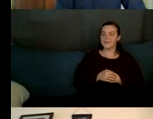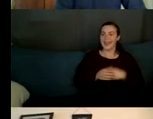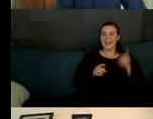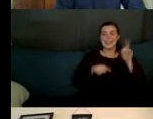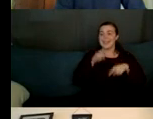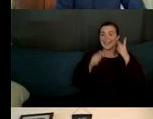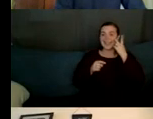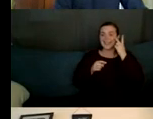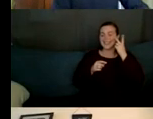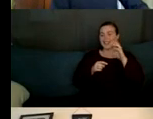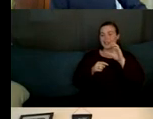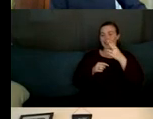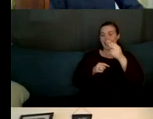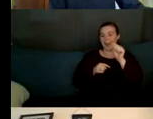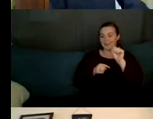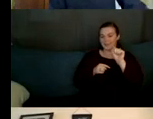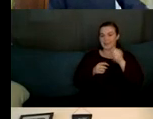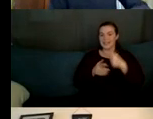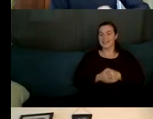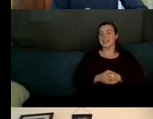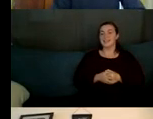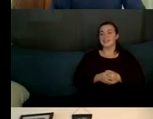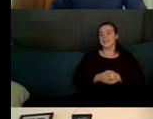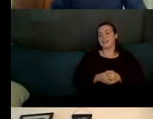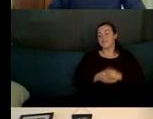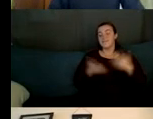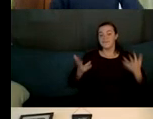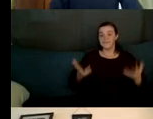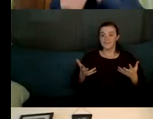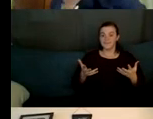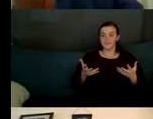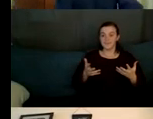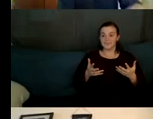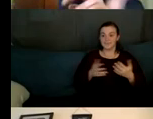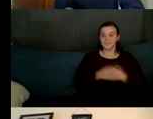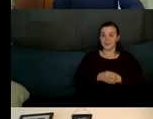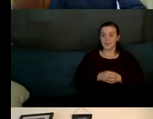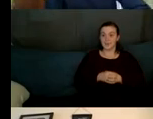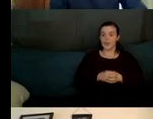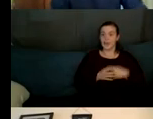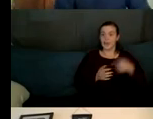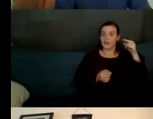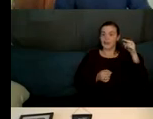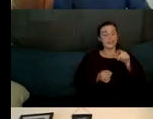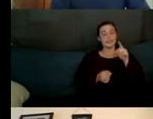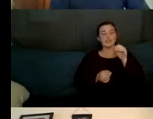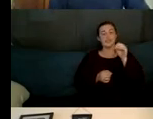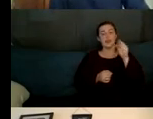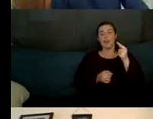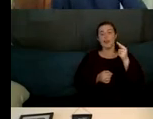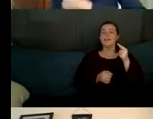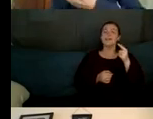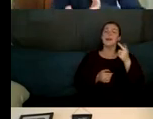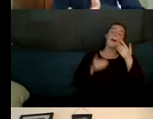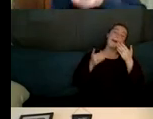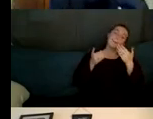chat. Okay, so this is the dog. He might start